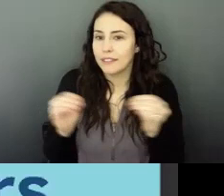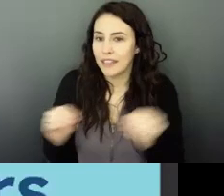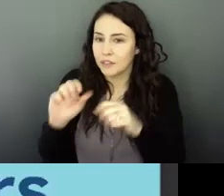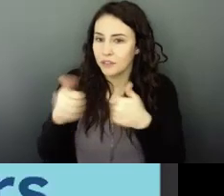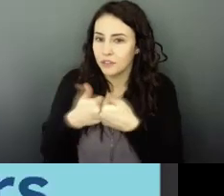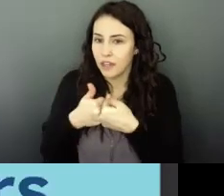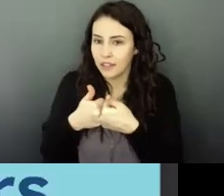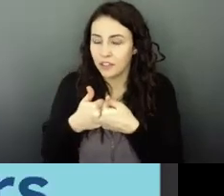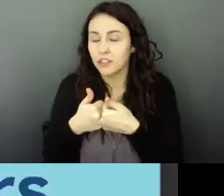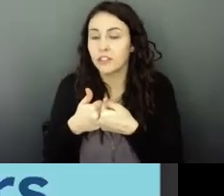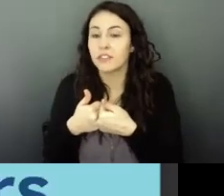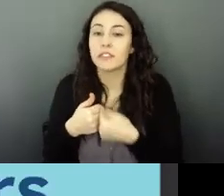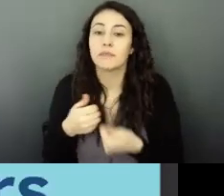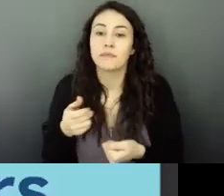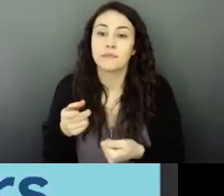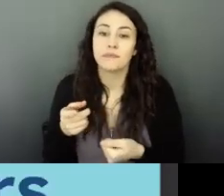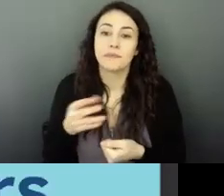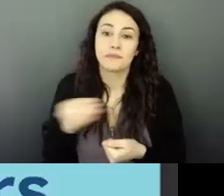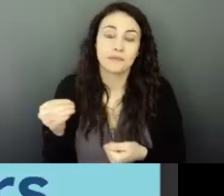and they will